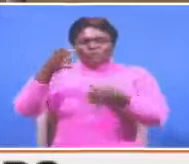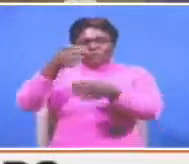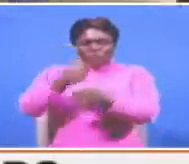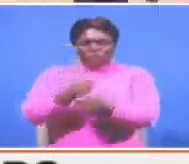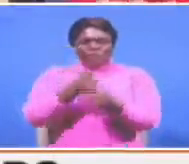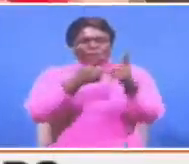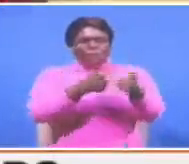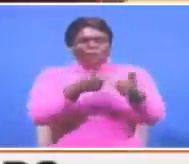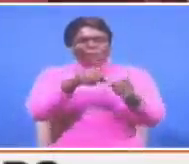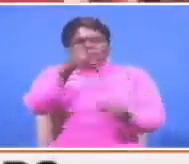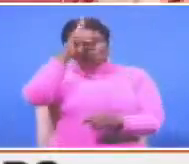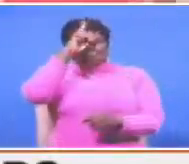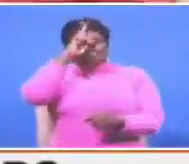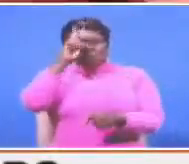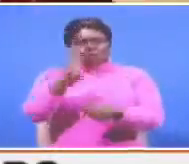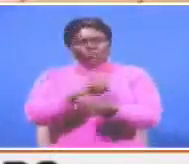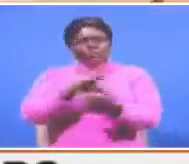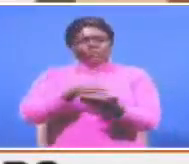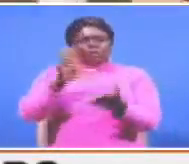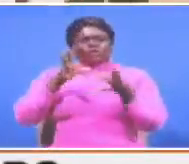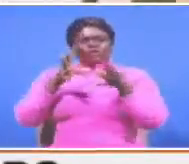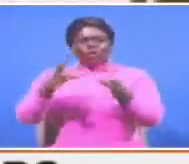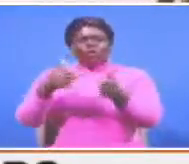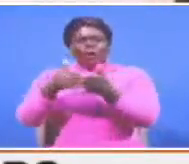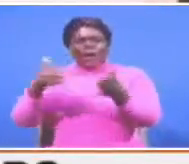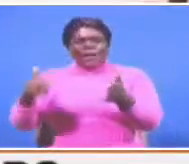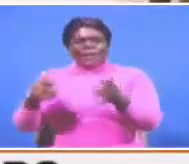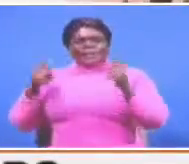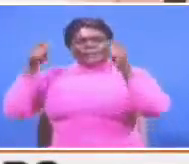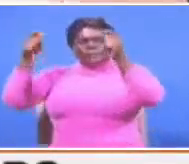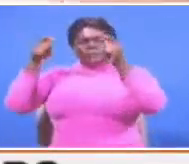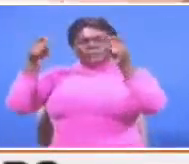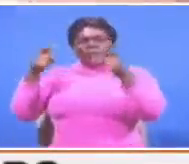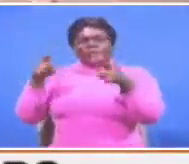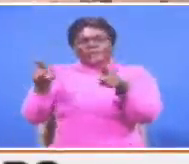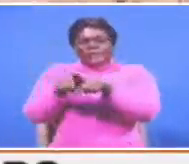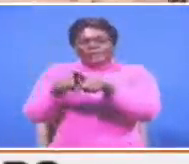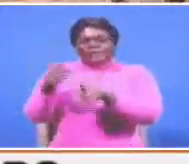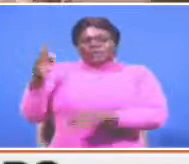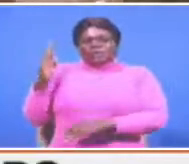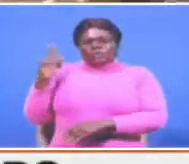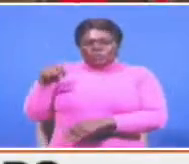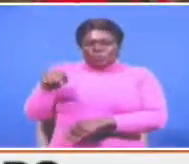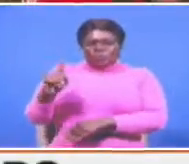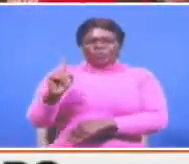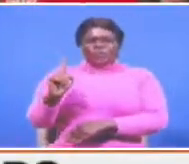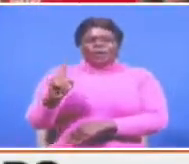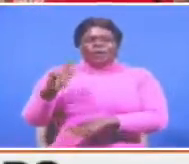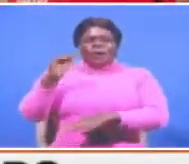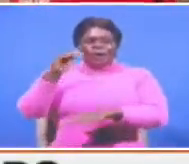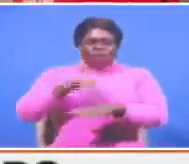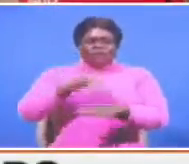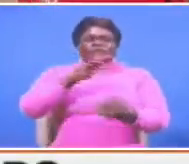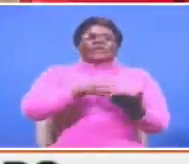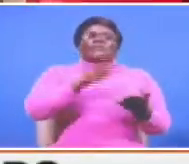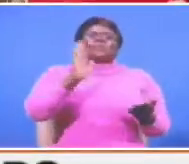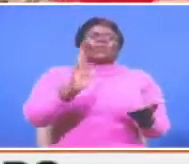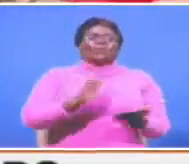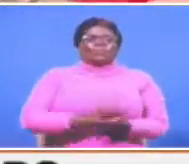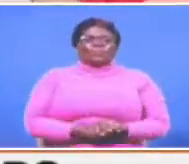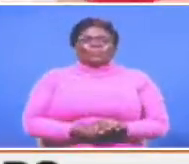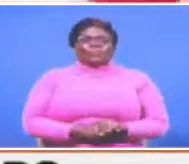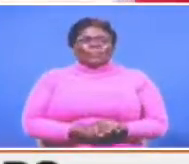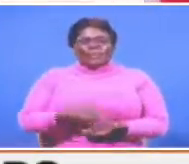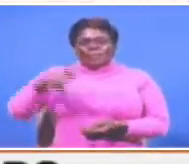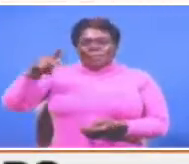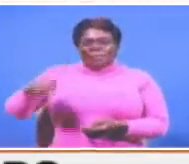been accusing the police of using excessive force against protesters, while it is the security officers that have been affected more by the protests.